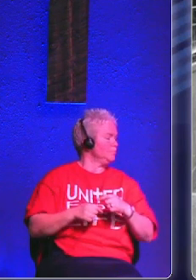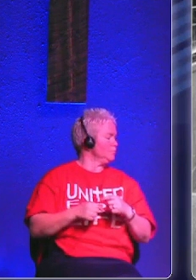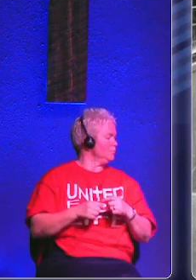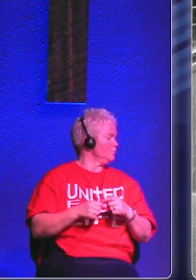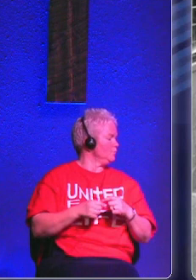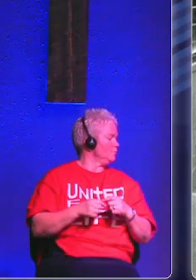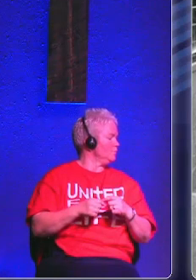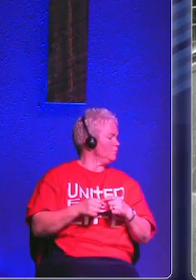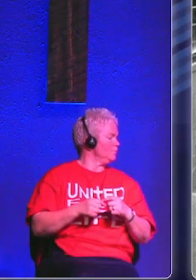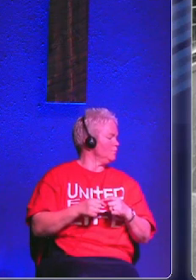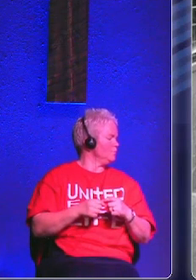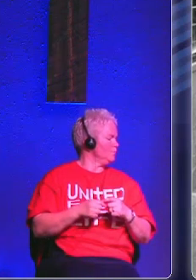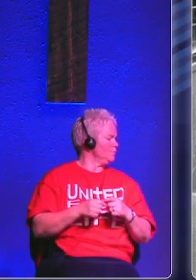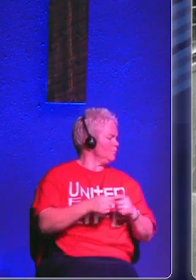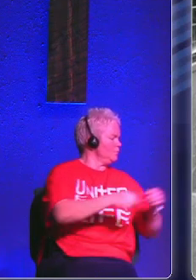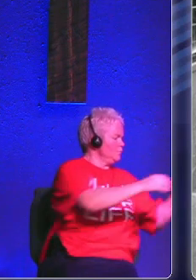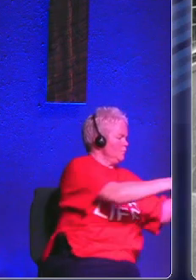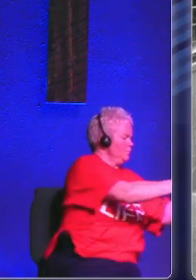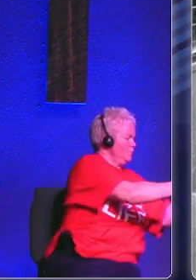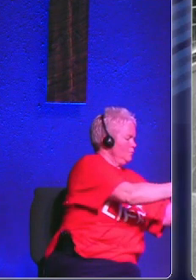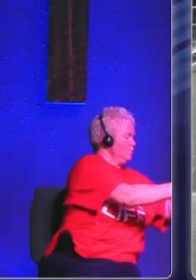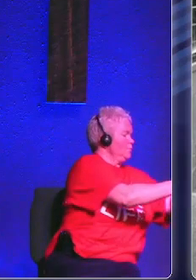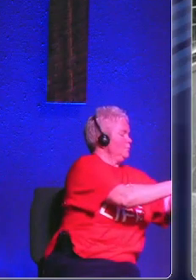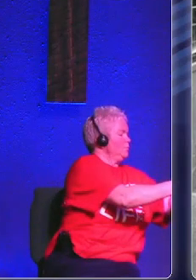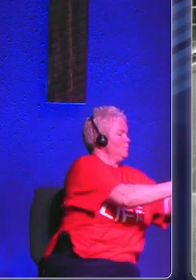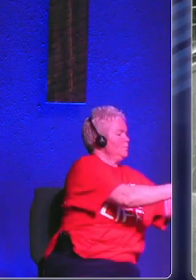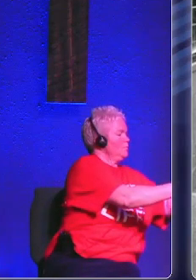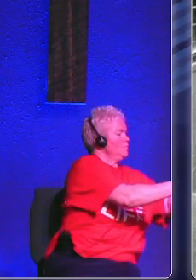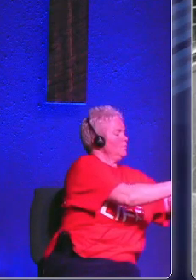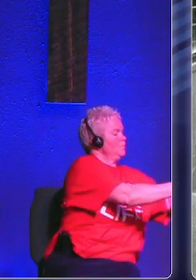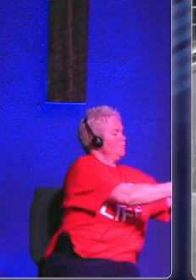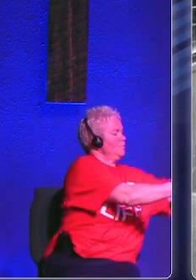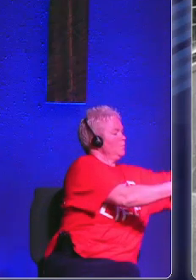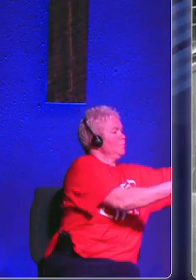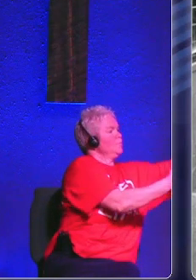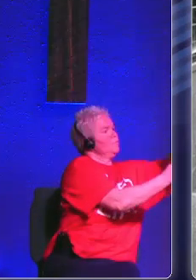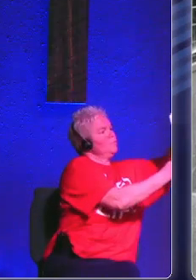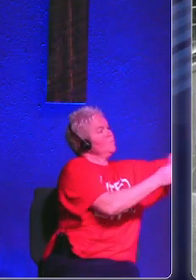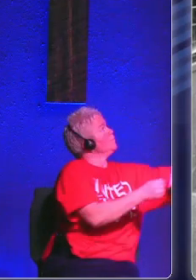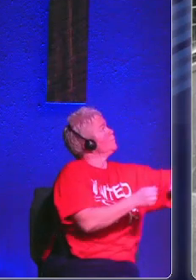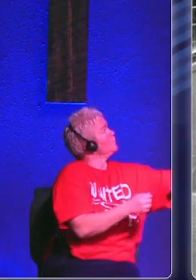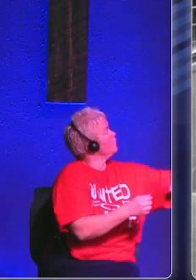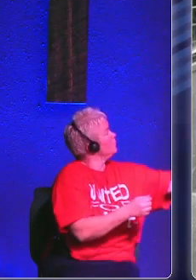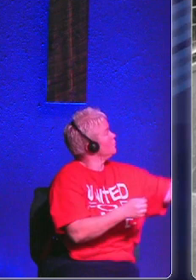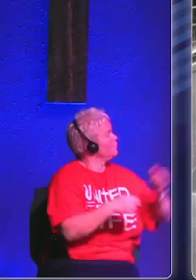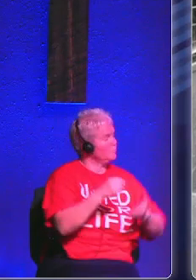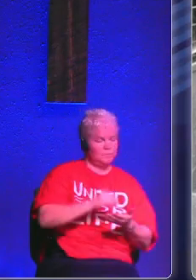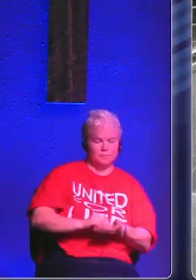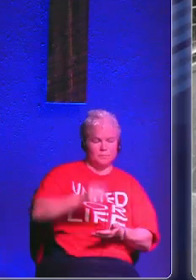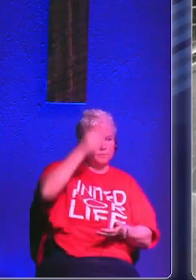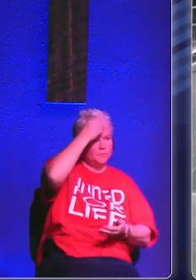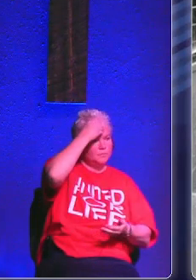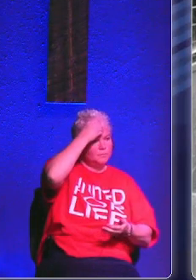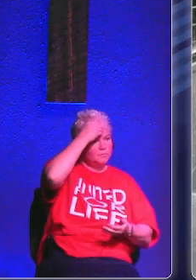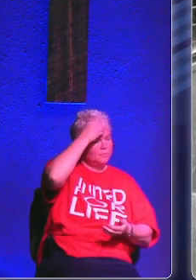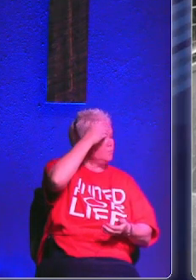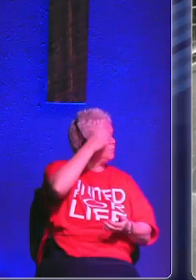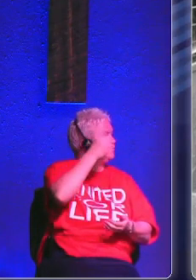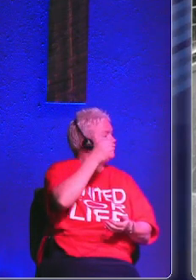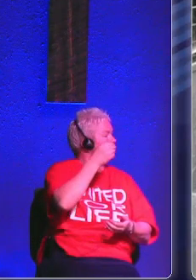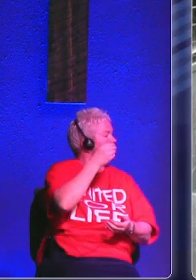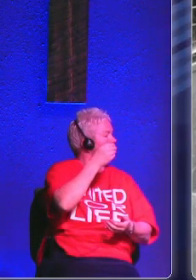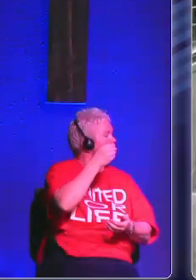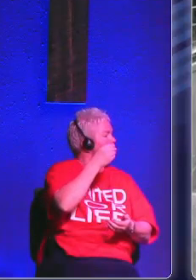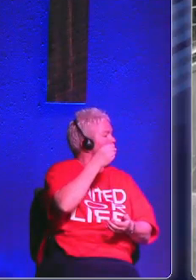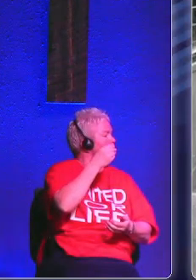wildlife, if you like to hunt or go out looking, taking pictures, you're going to quickly learn that you are